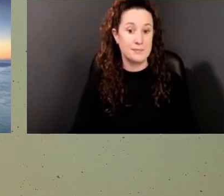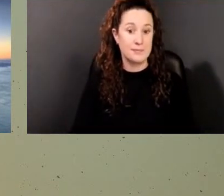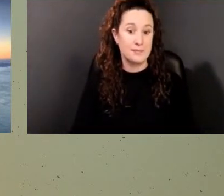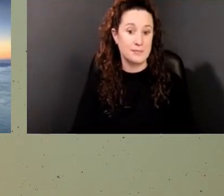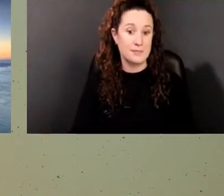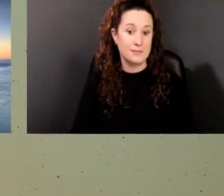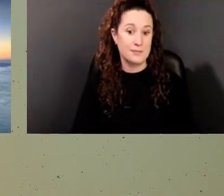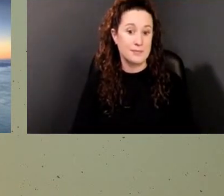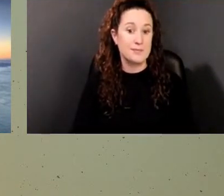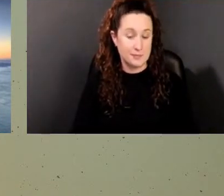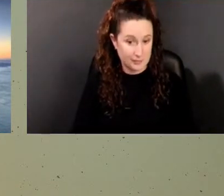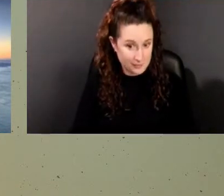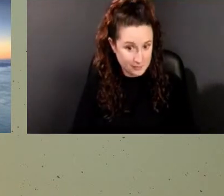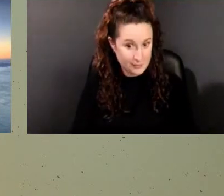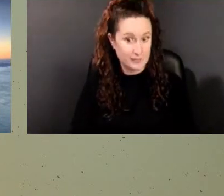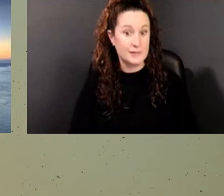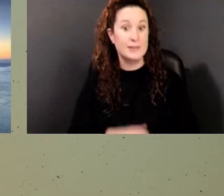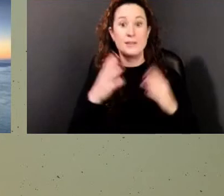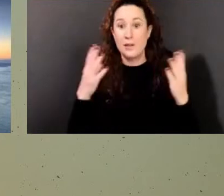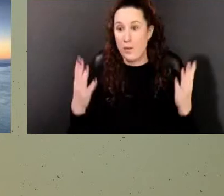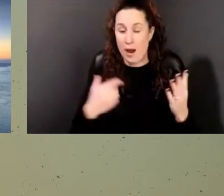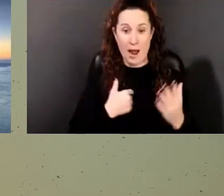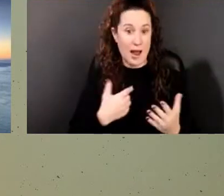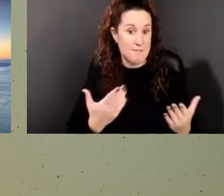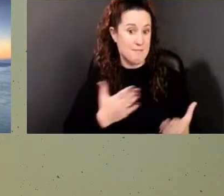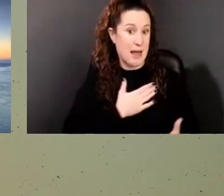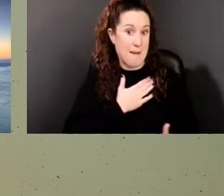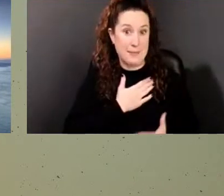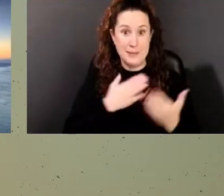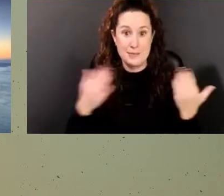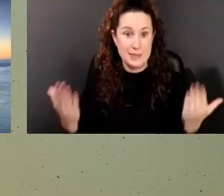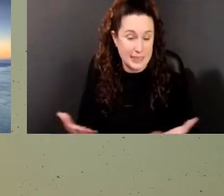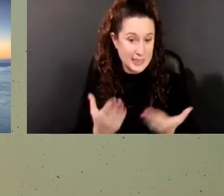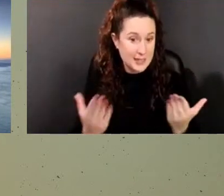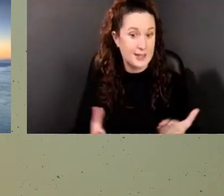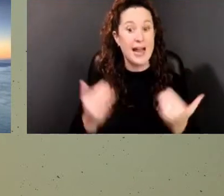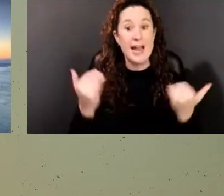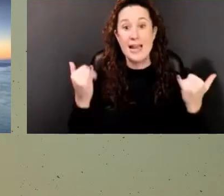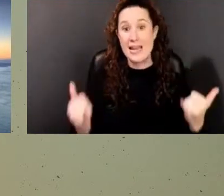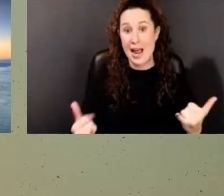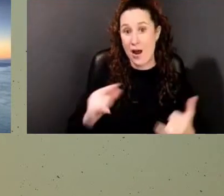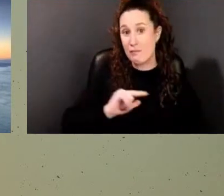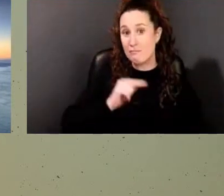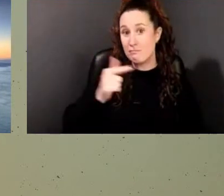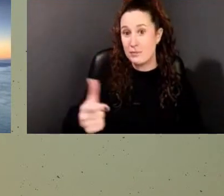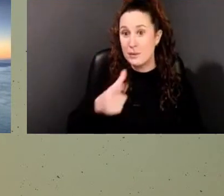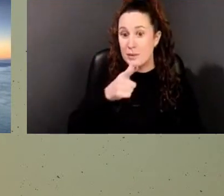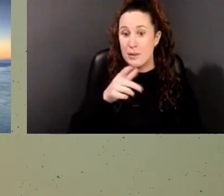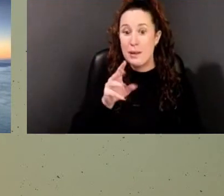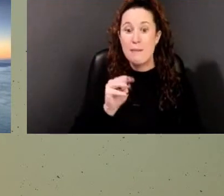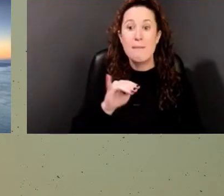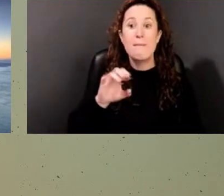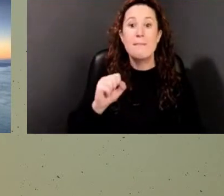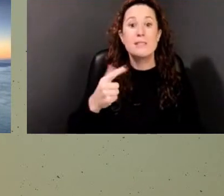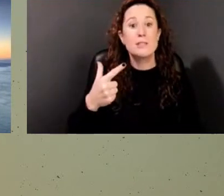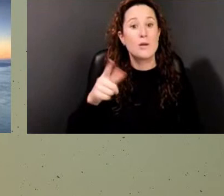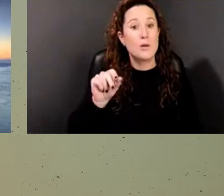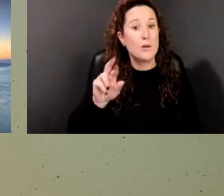and join in the participation, and we will now be hearing from Ms. Gloria Henry.